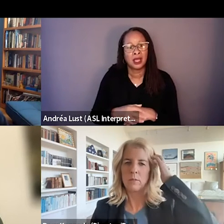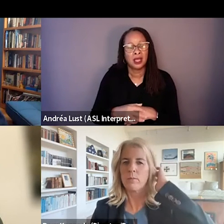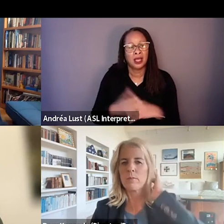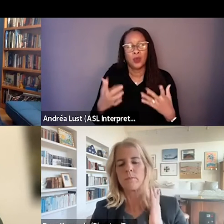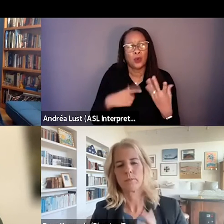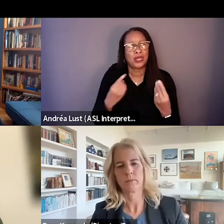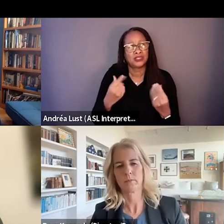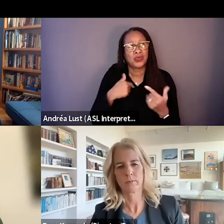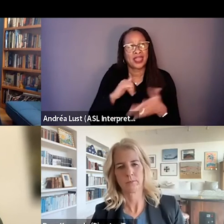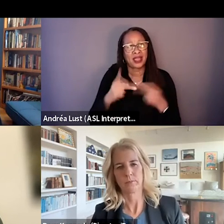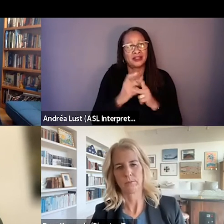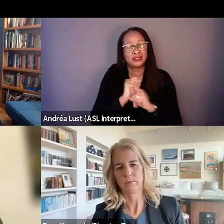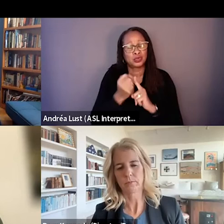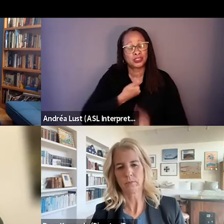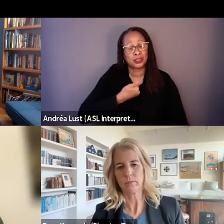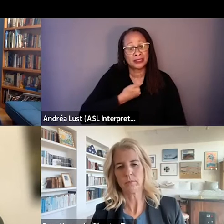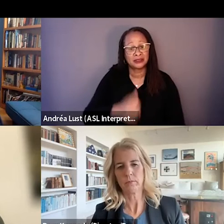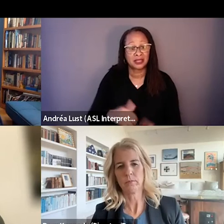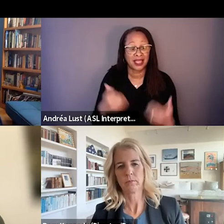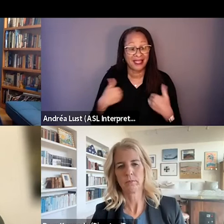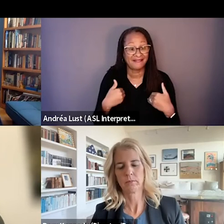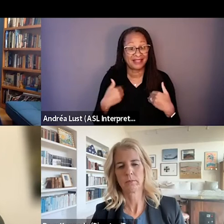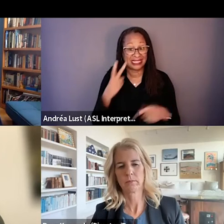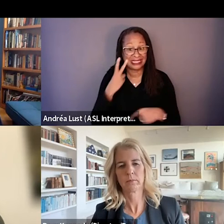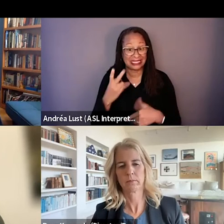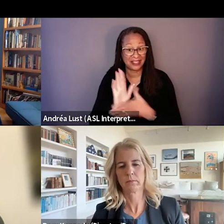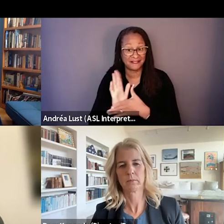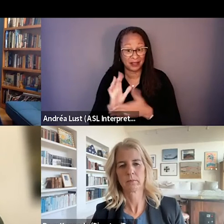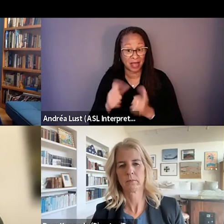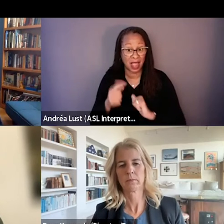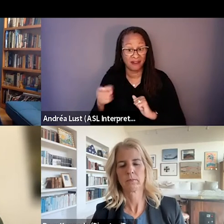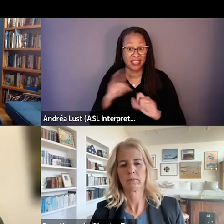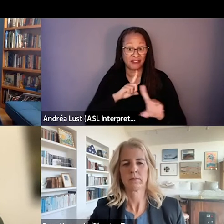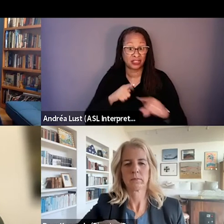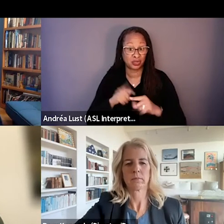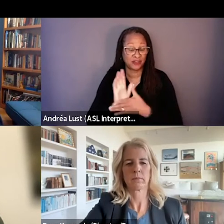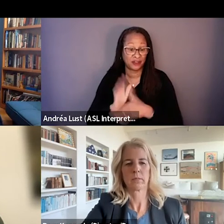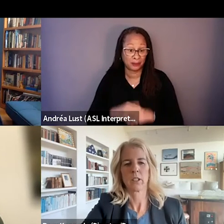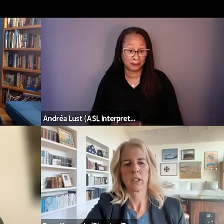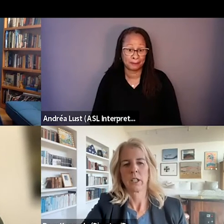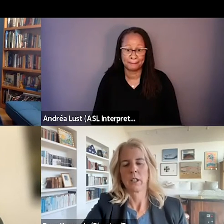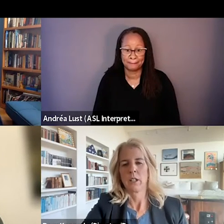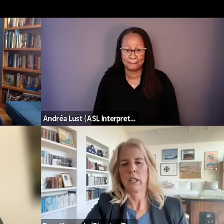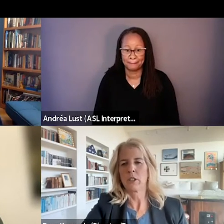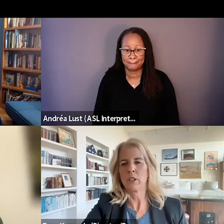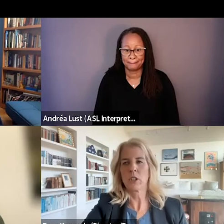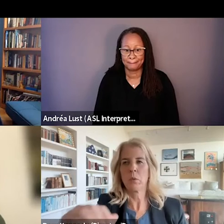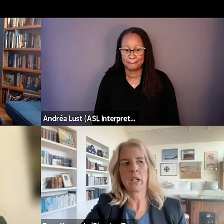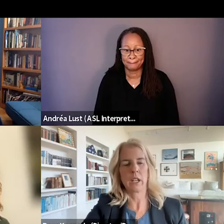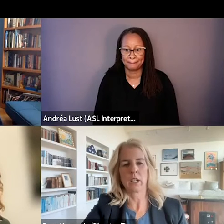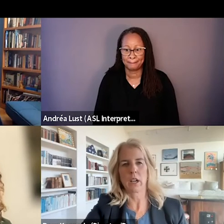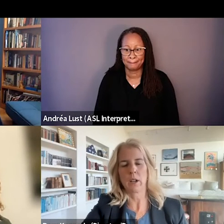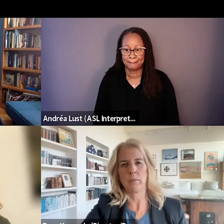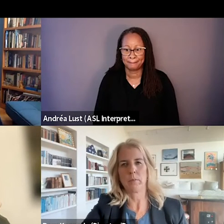in a situation like that. Have they seen the film, and how have they reacted if they have? Yeah, so